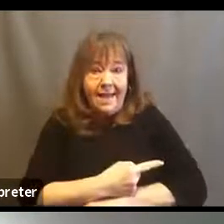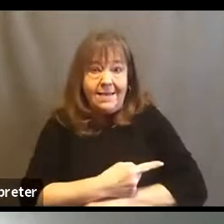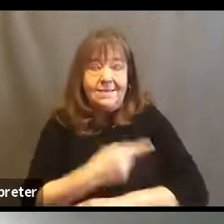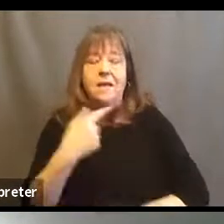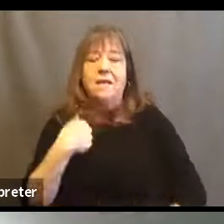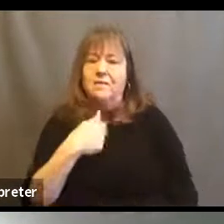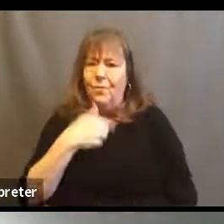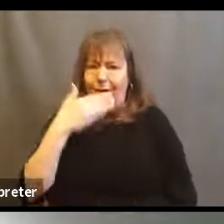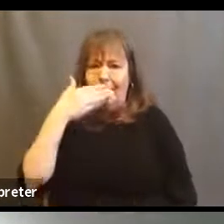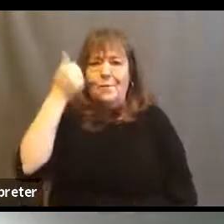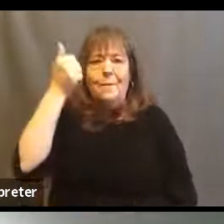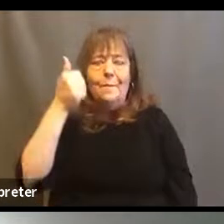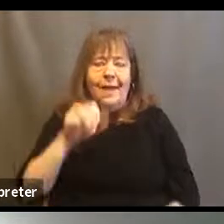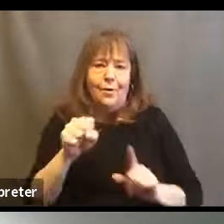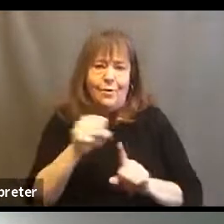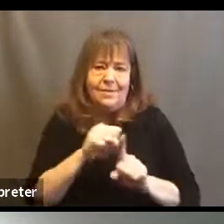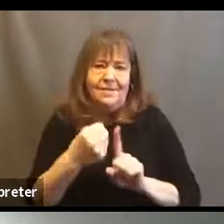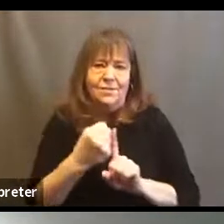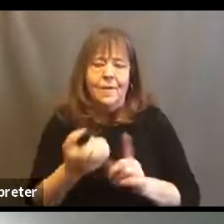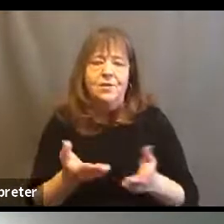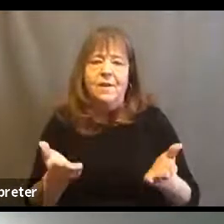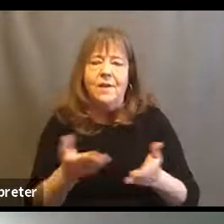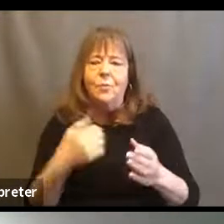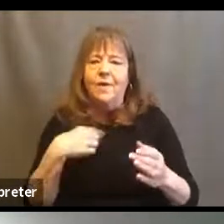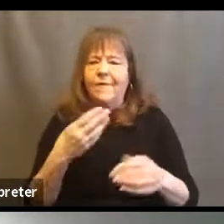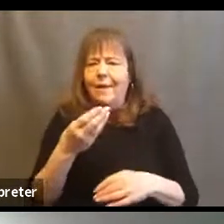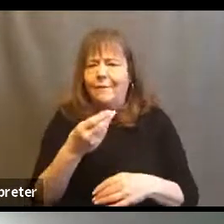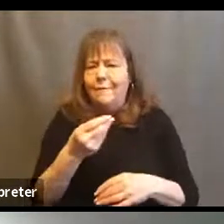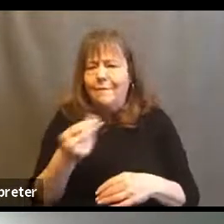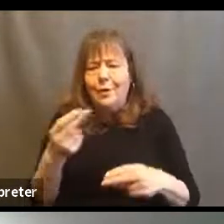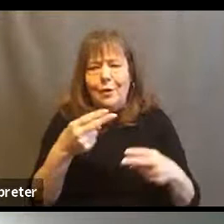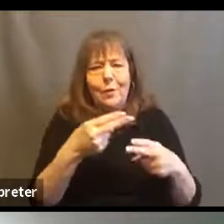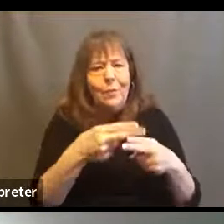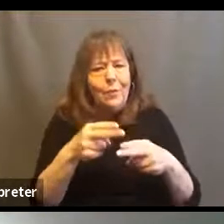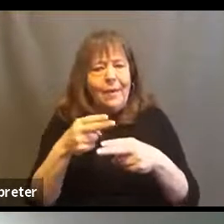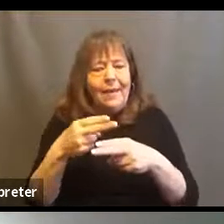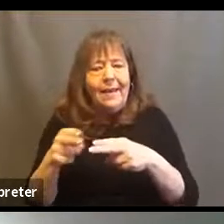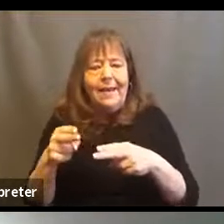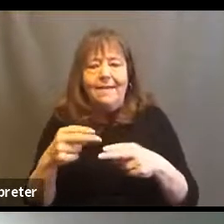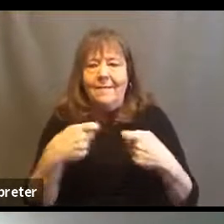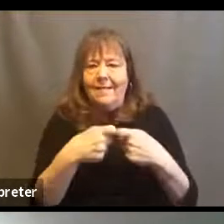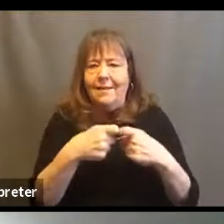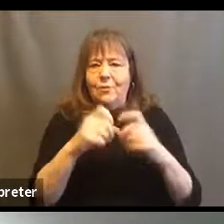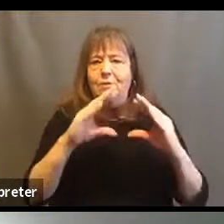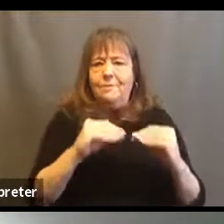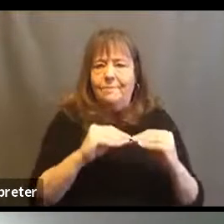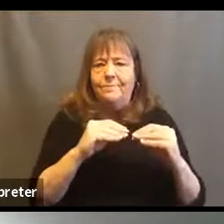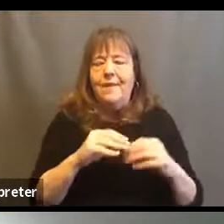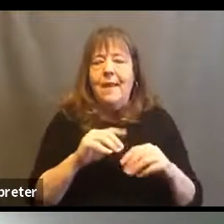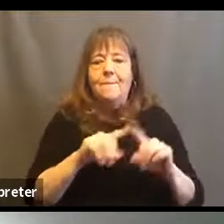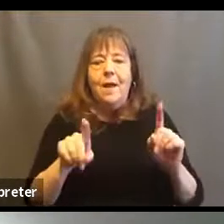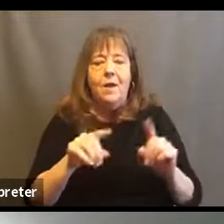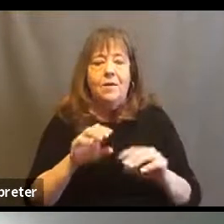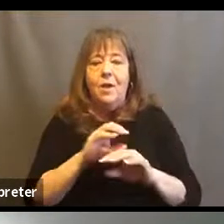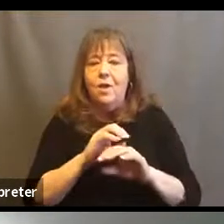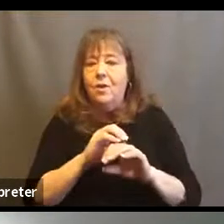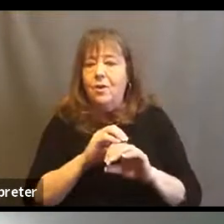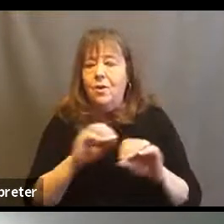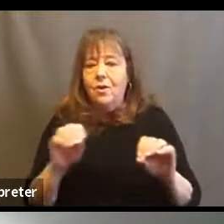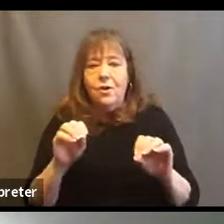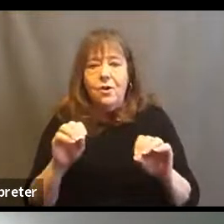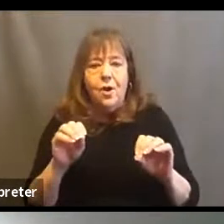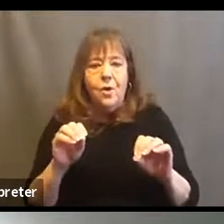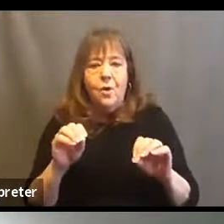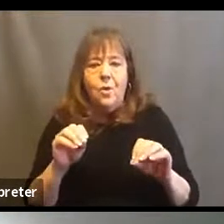better position there. We've had a few very temporary, very brief outages on the electric side. We have not yet had any shortages or outages